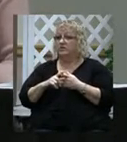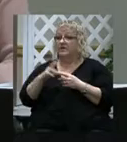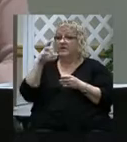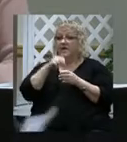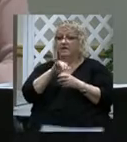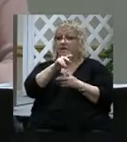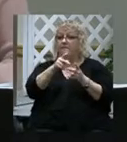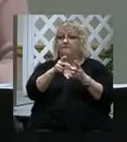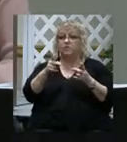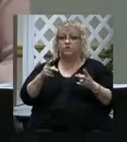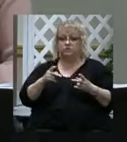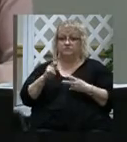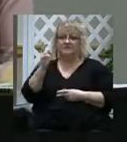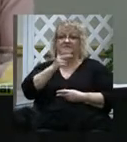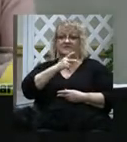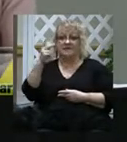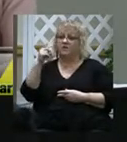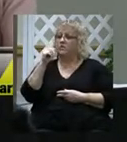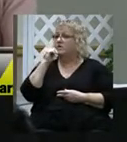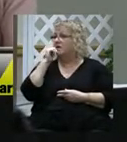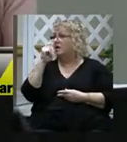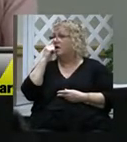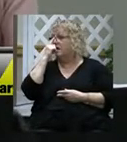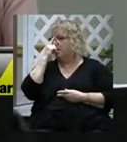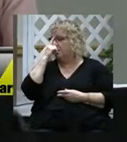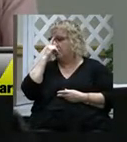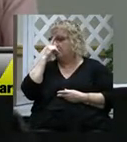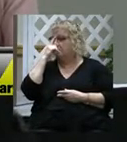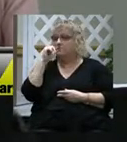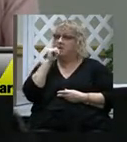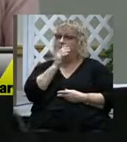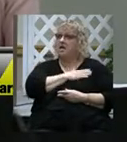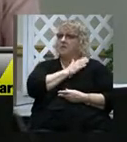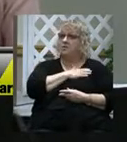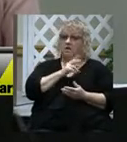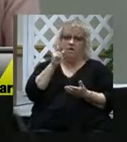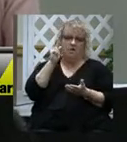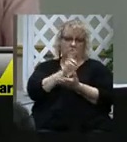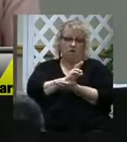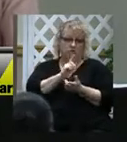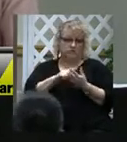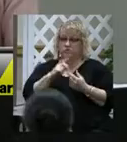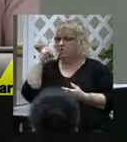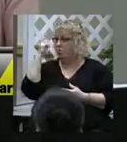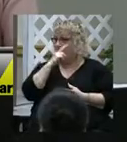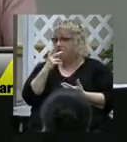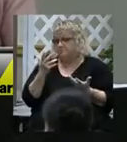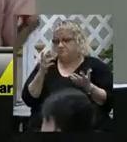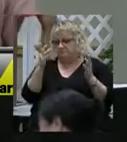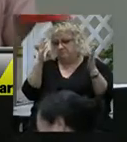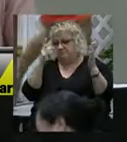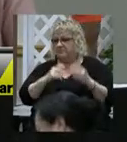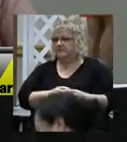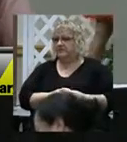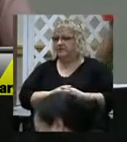that position, and we're not too unhappy that we lost to Hawaii, so that's fine.